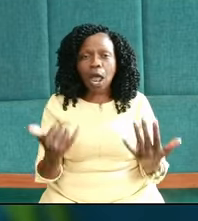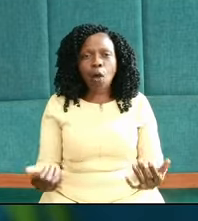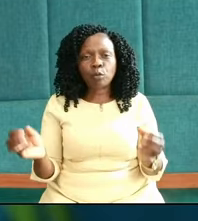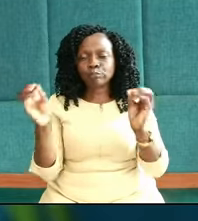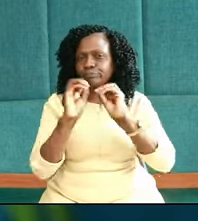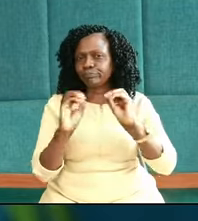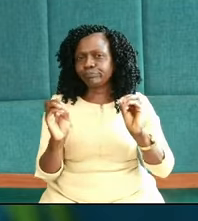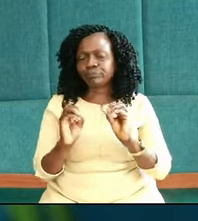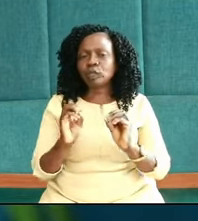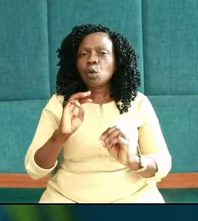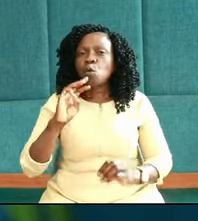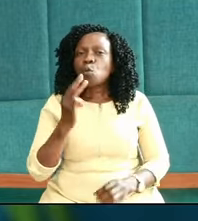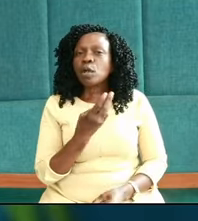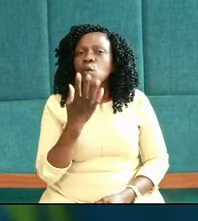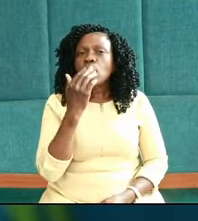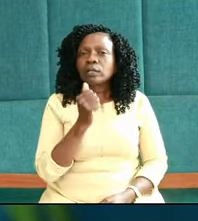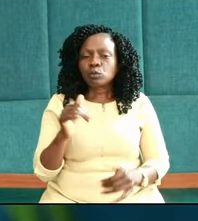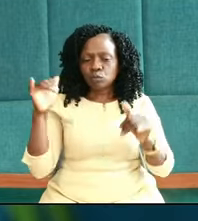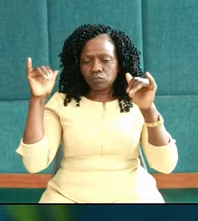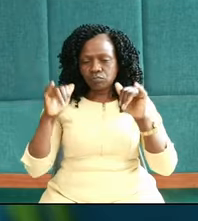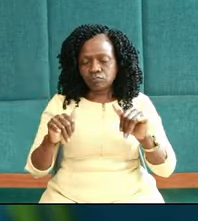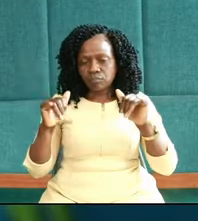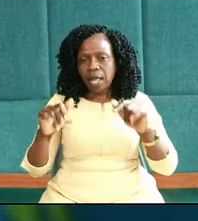We want to stay with you.